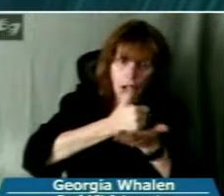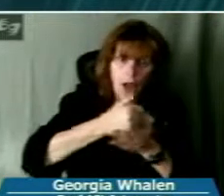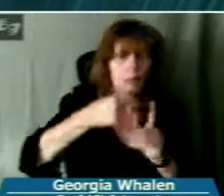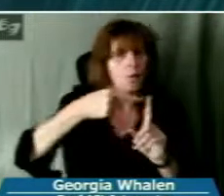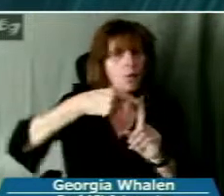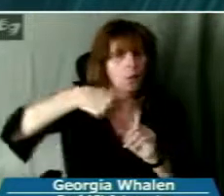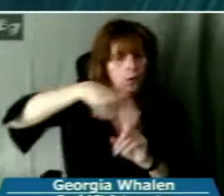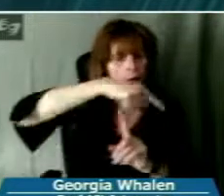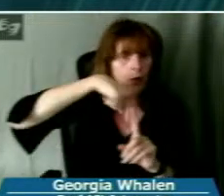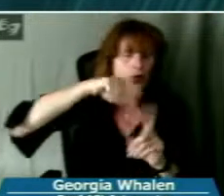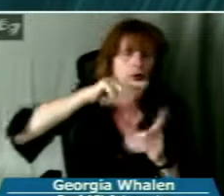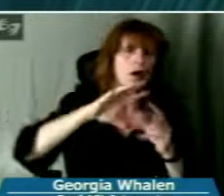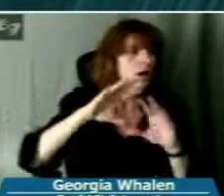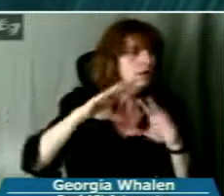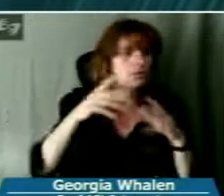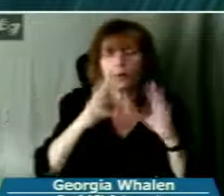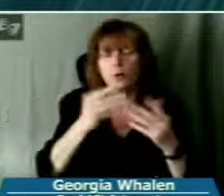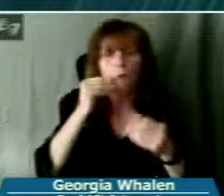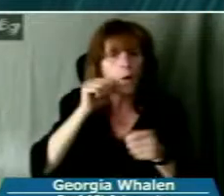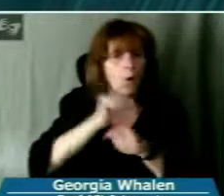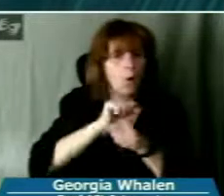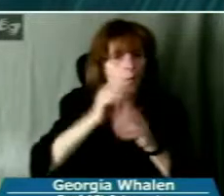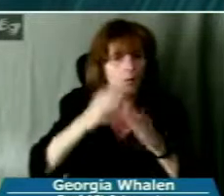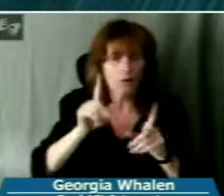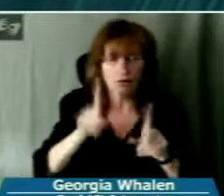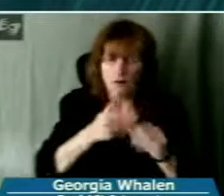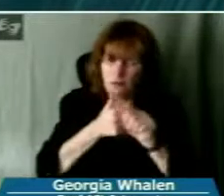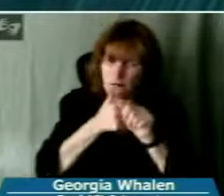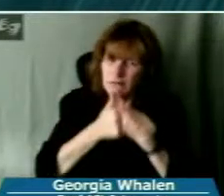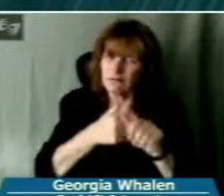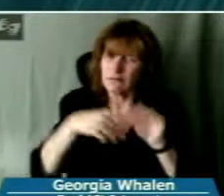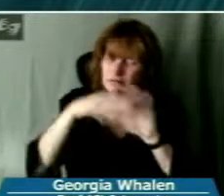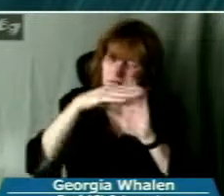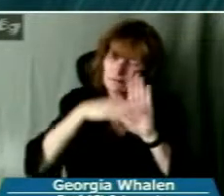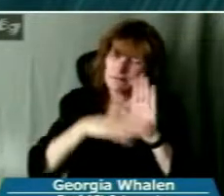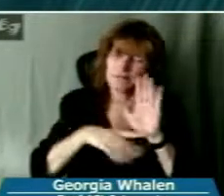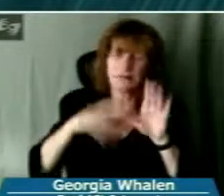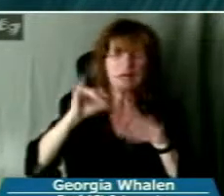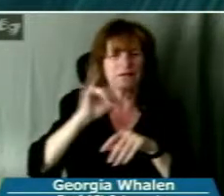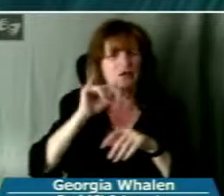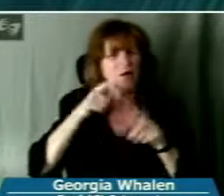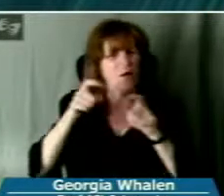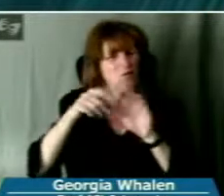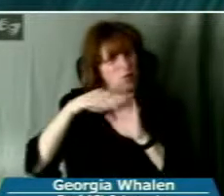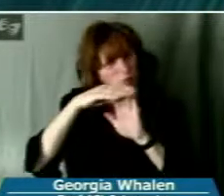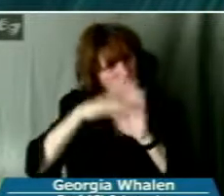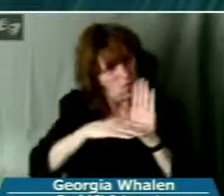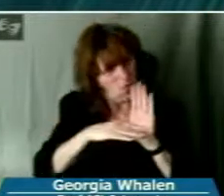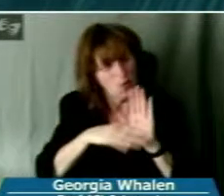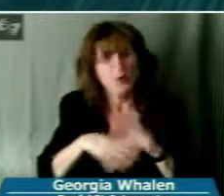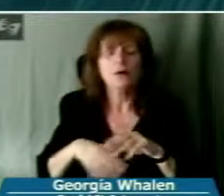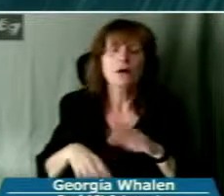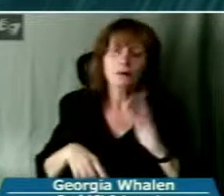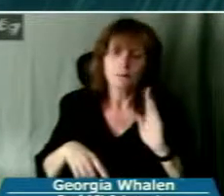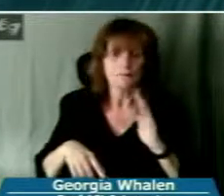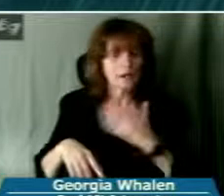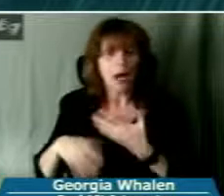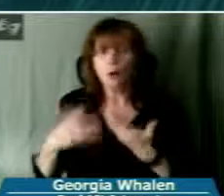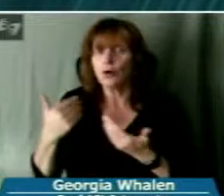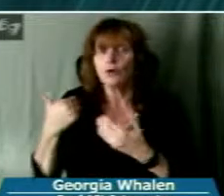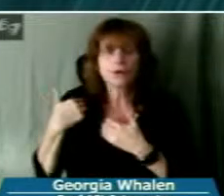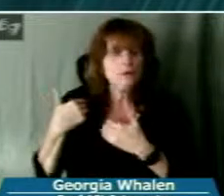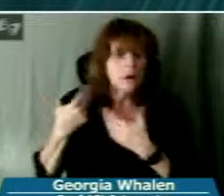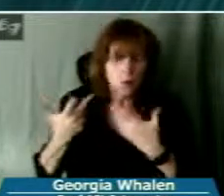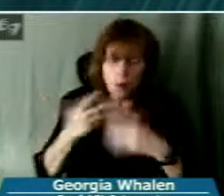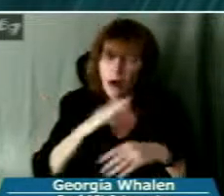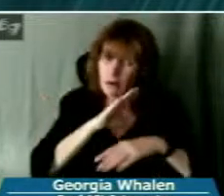though, talk very openly and bluntly with care facilities about what are their staffing plans should